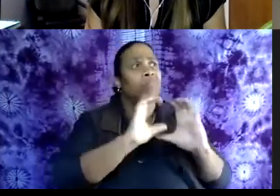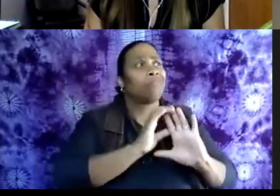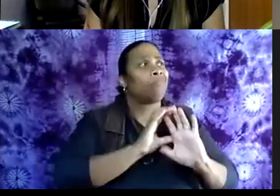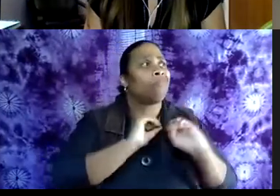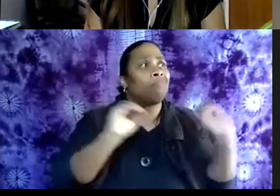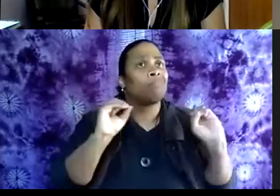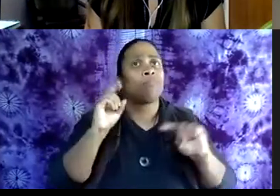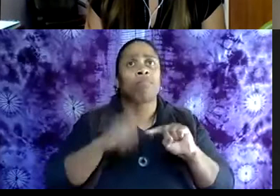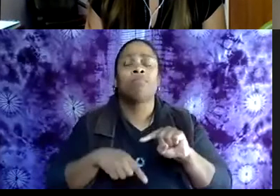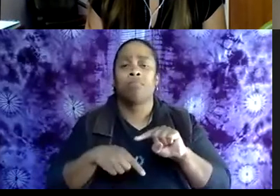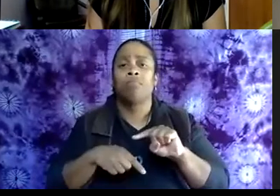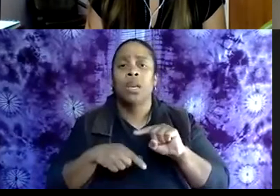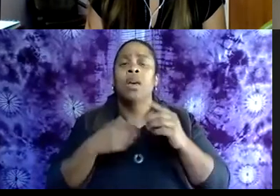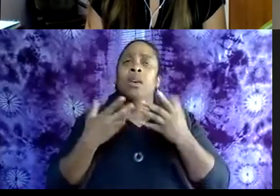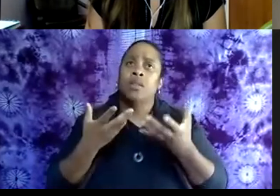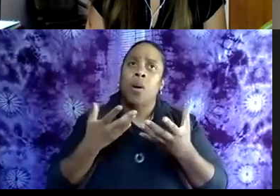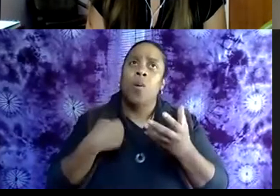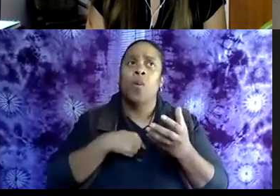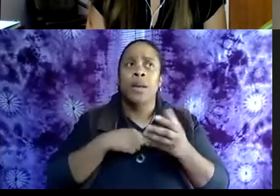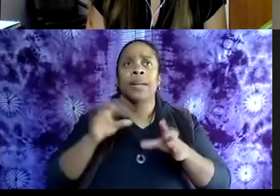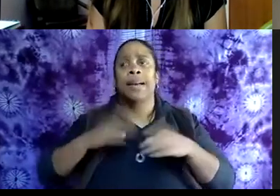of just dealing with